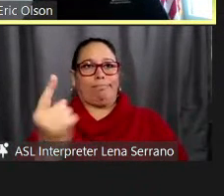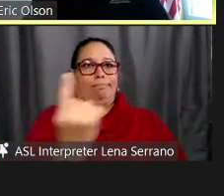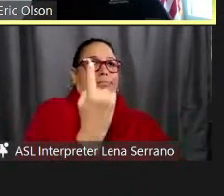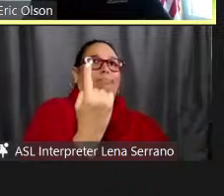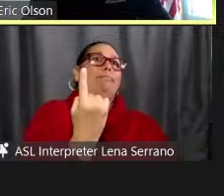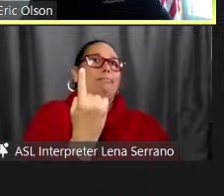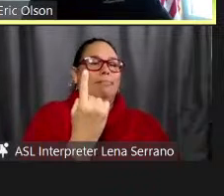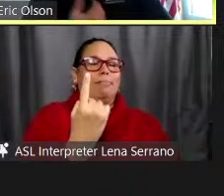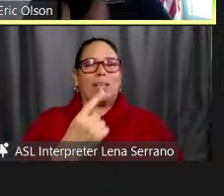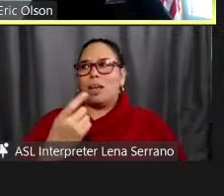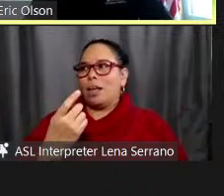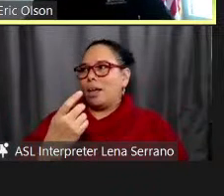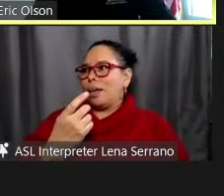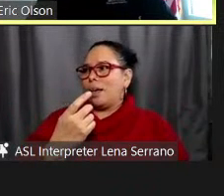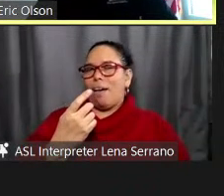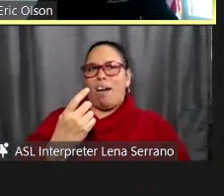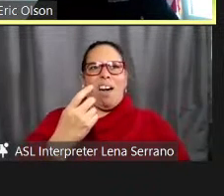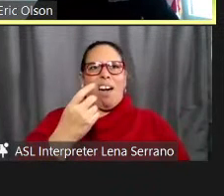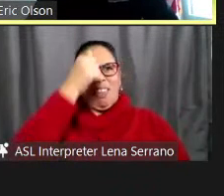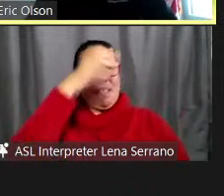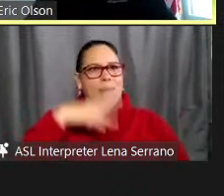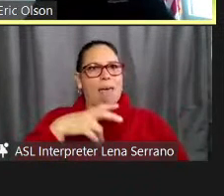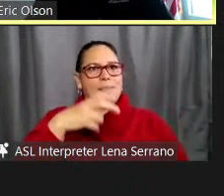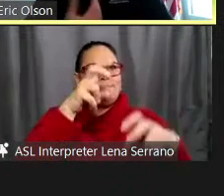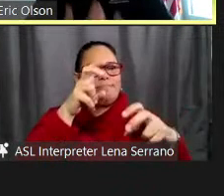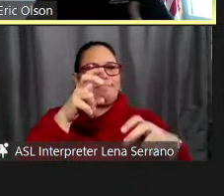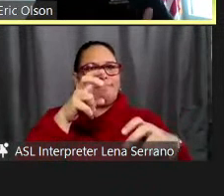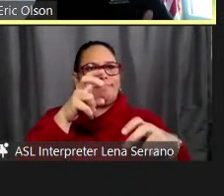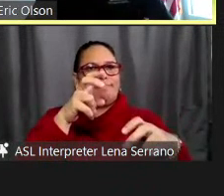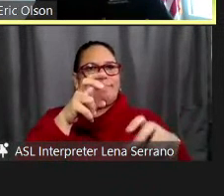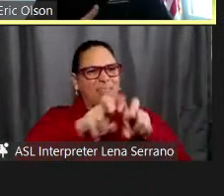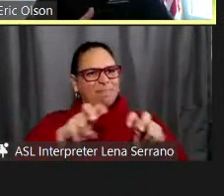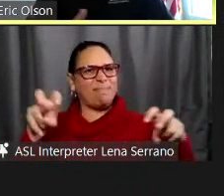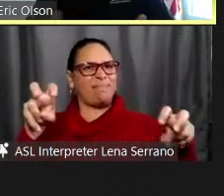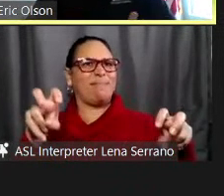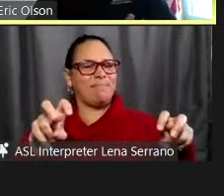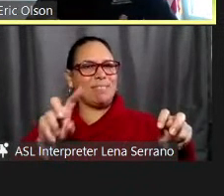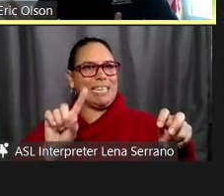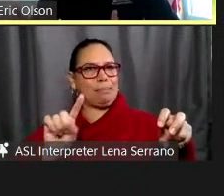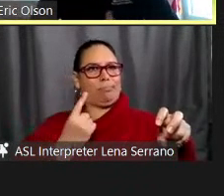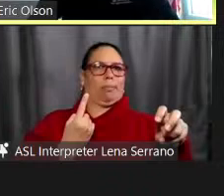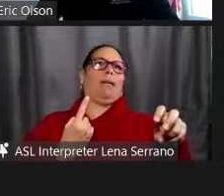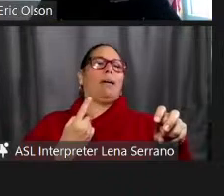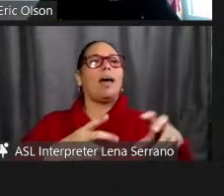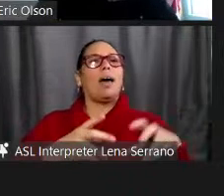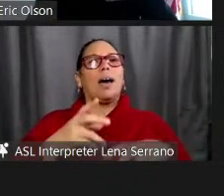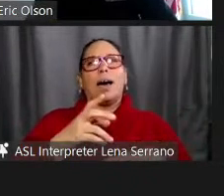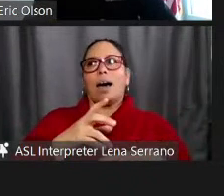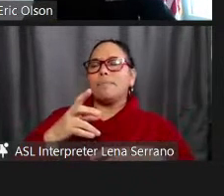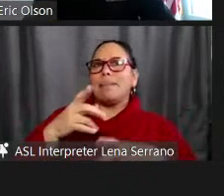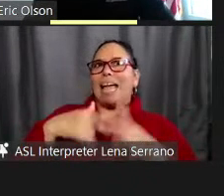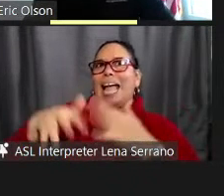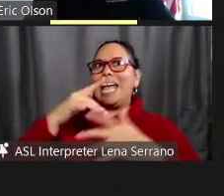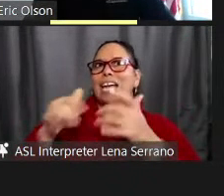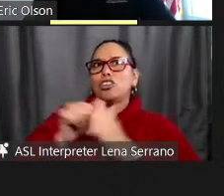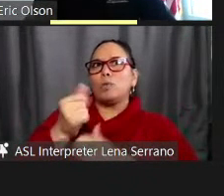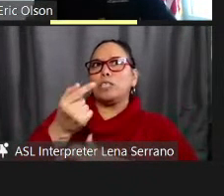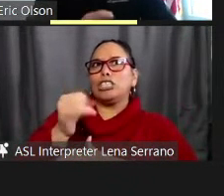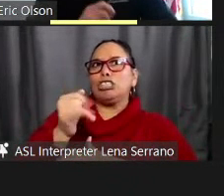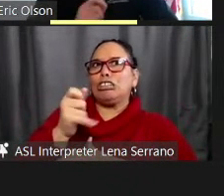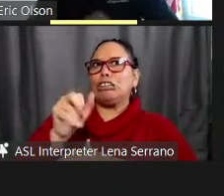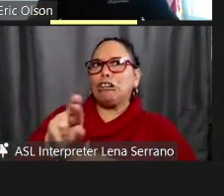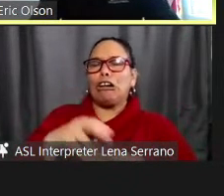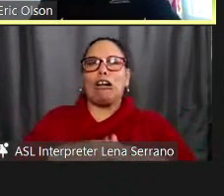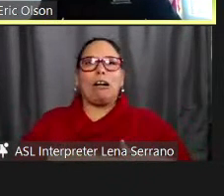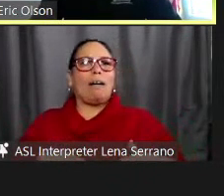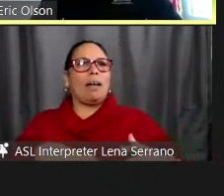get the drop on him by hitting him with the handbag, engaging in dialogue where he was turning his attention elsewhere. Us as survivors, if